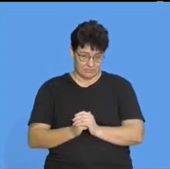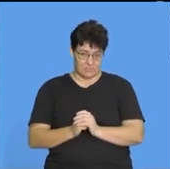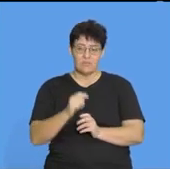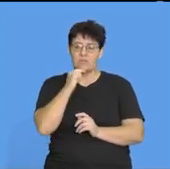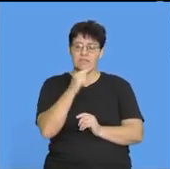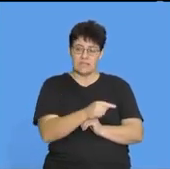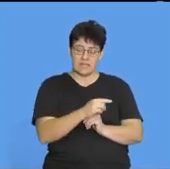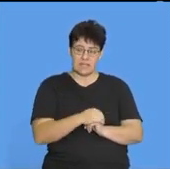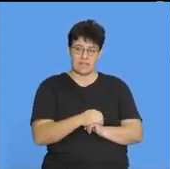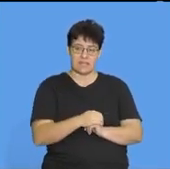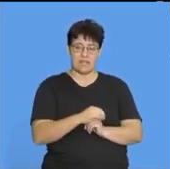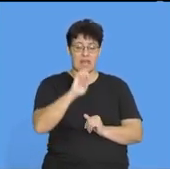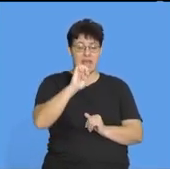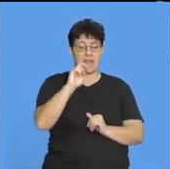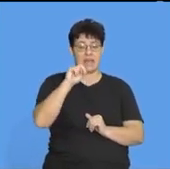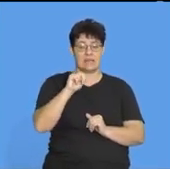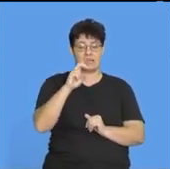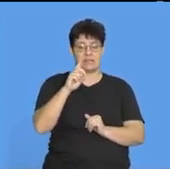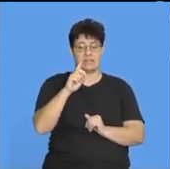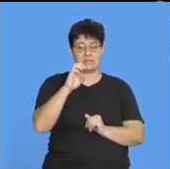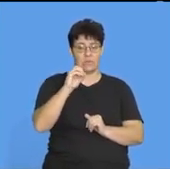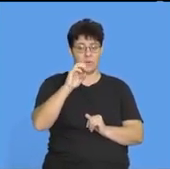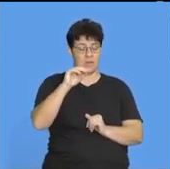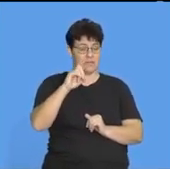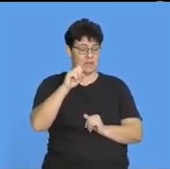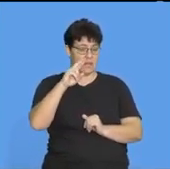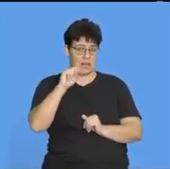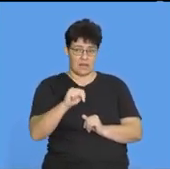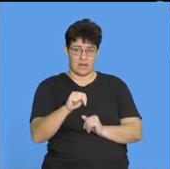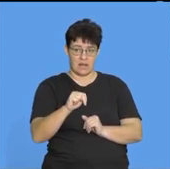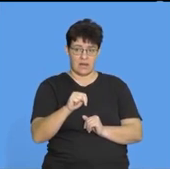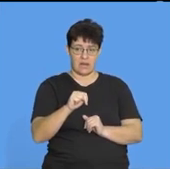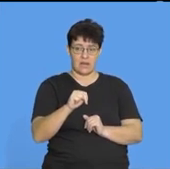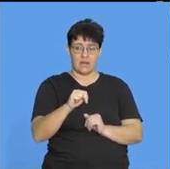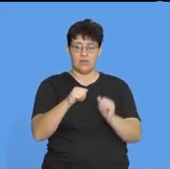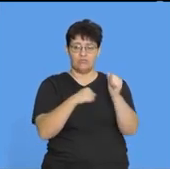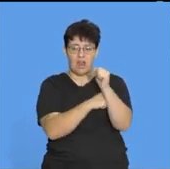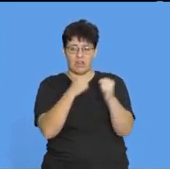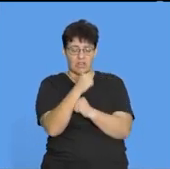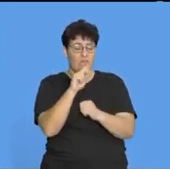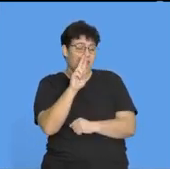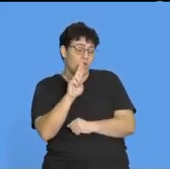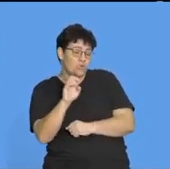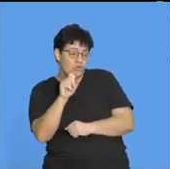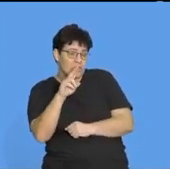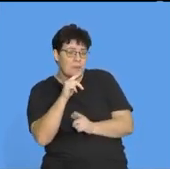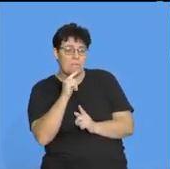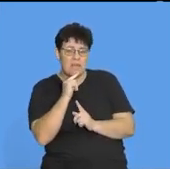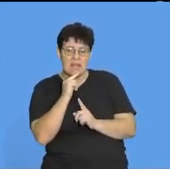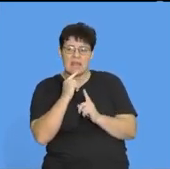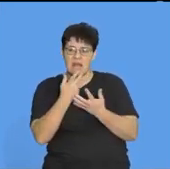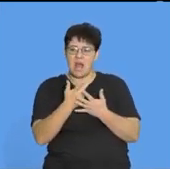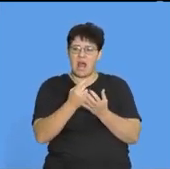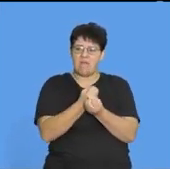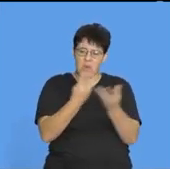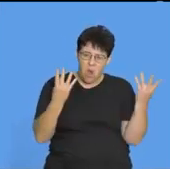uterus is rich in glands and blood vessels. So we say that it is highly vascular because it contains lots of blood